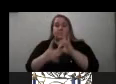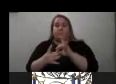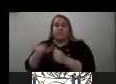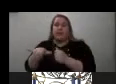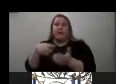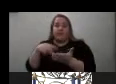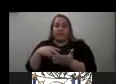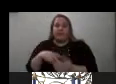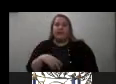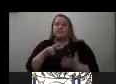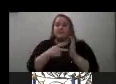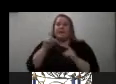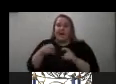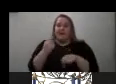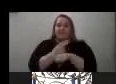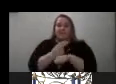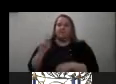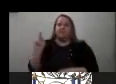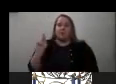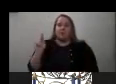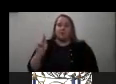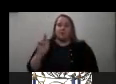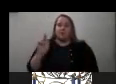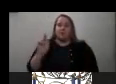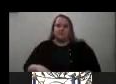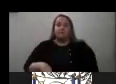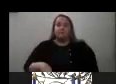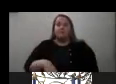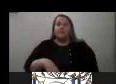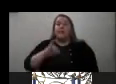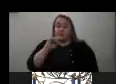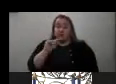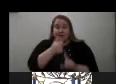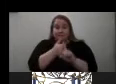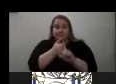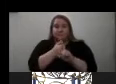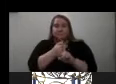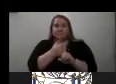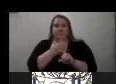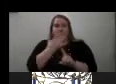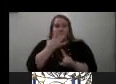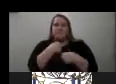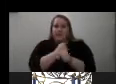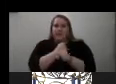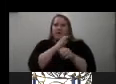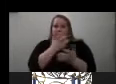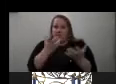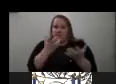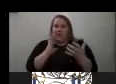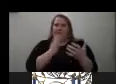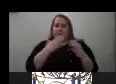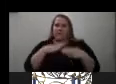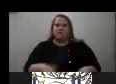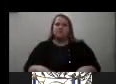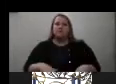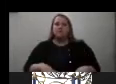So they have to use the Karinska costumes. And Janet, fortunately, has been able to make a lot of our costumes. Ballet